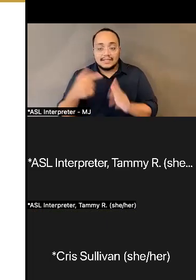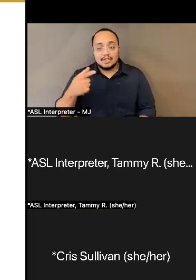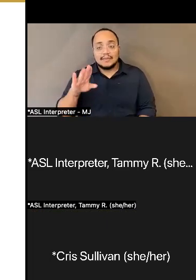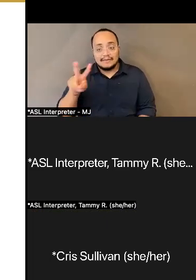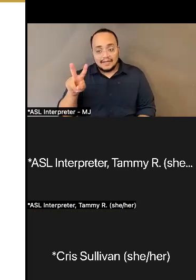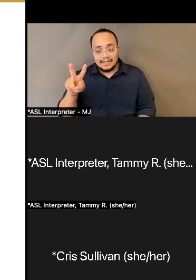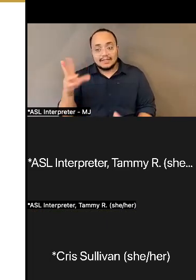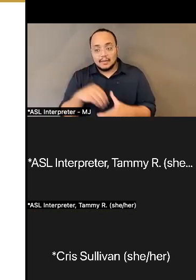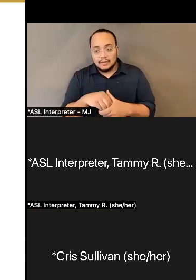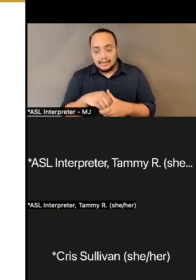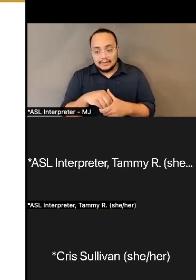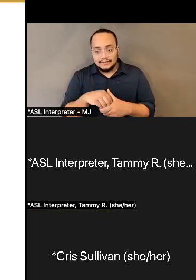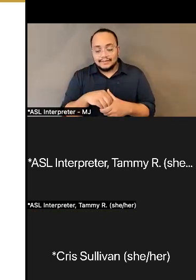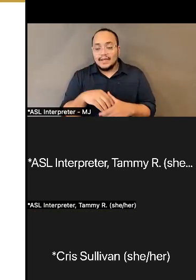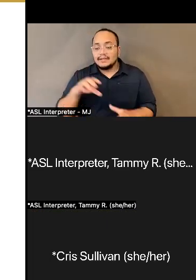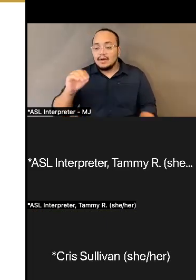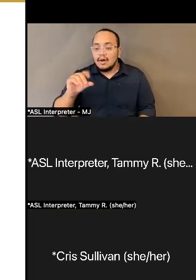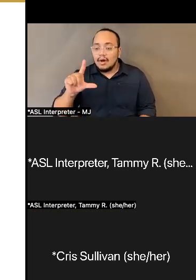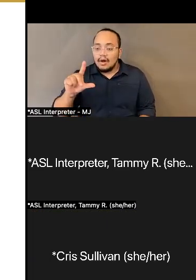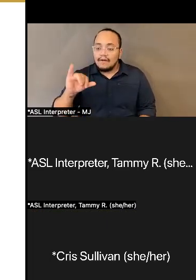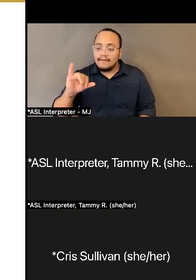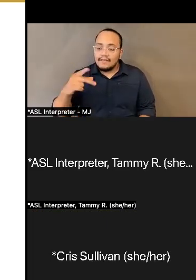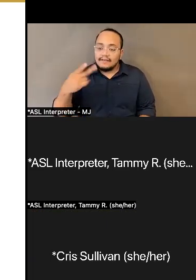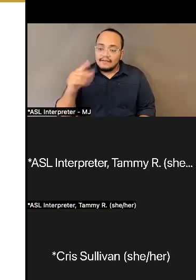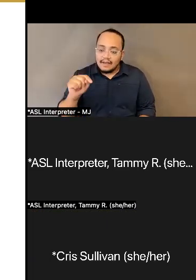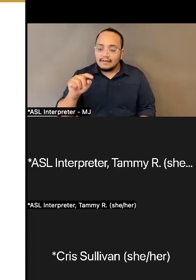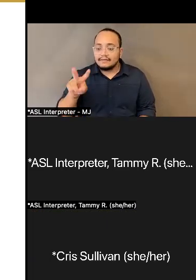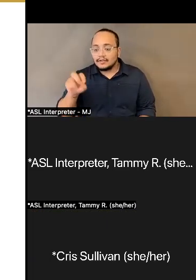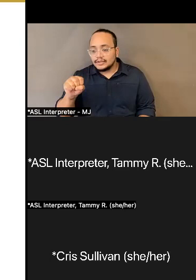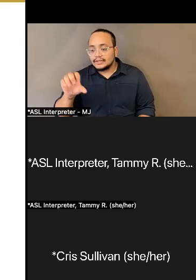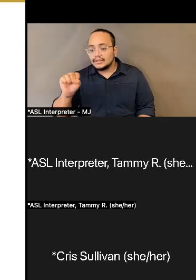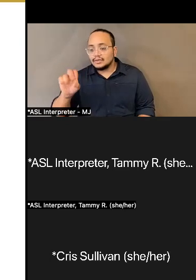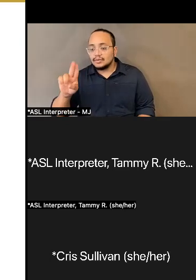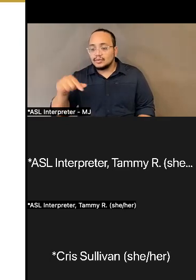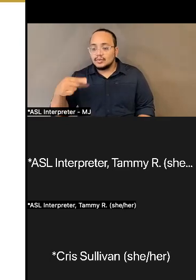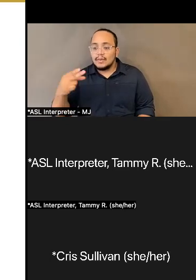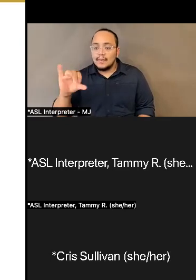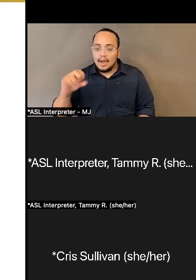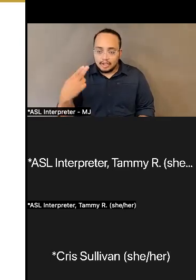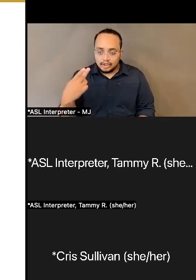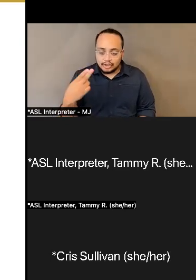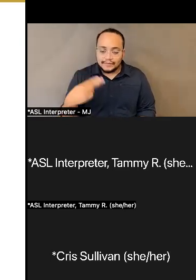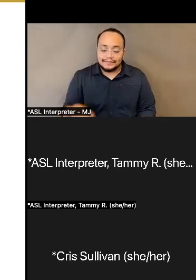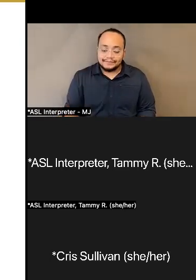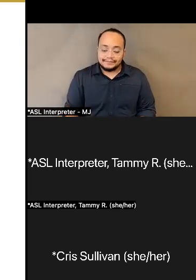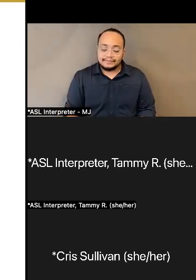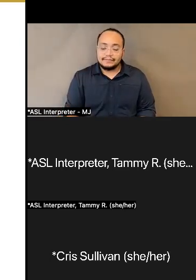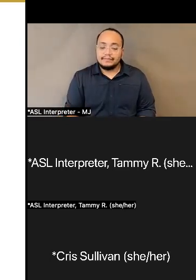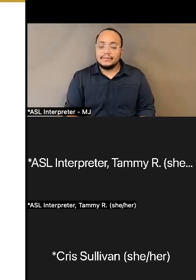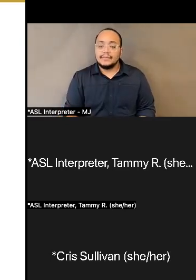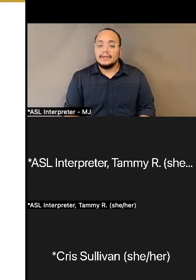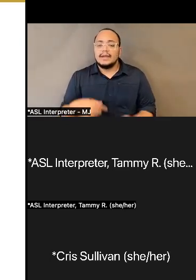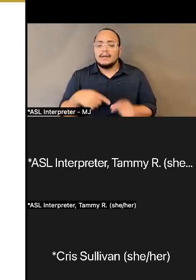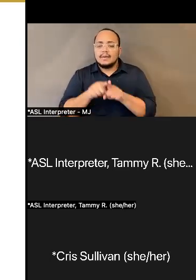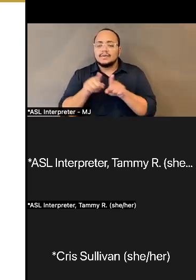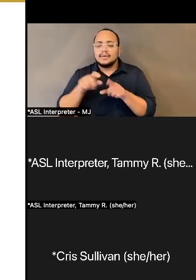violence. There was a fix to this partially in the Violence Against Women Act 2013, where